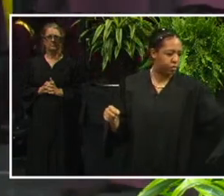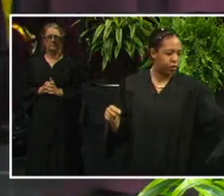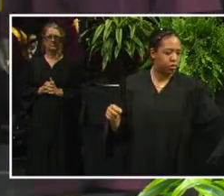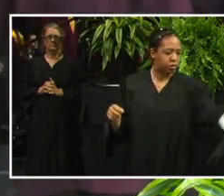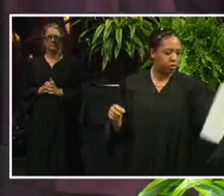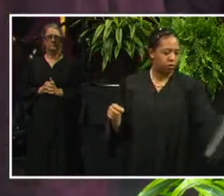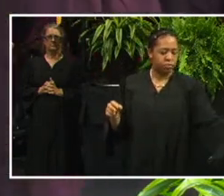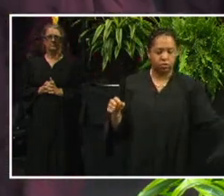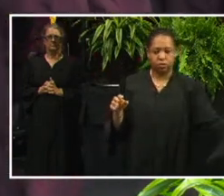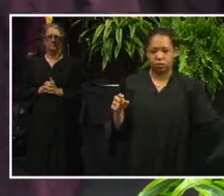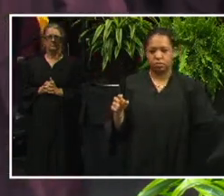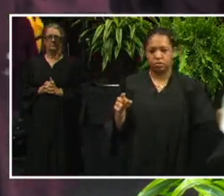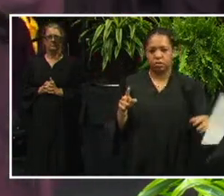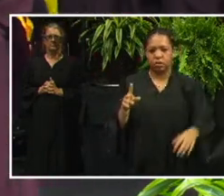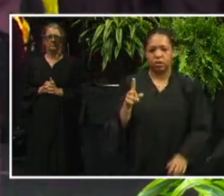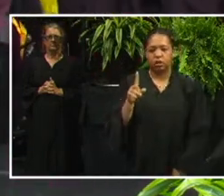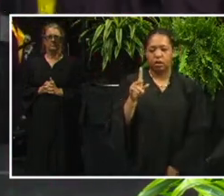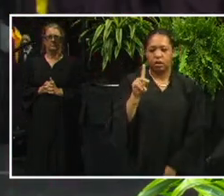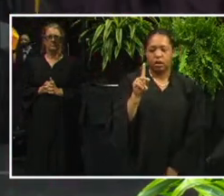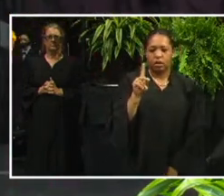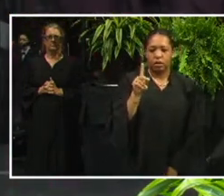Kelsey Shane Smith.